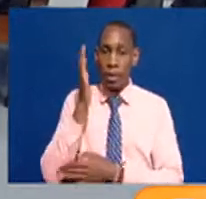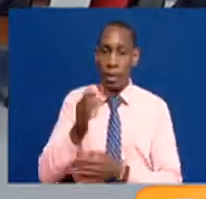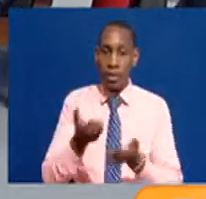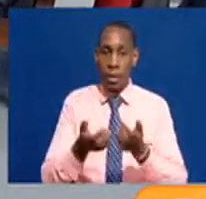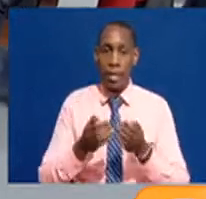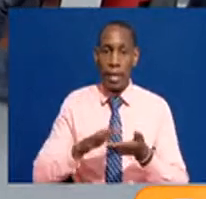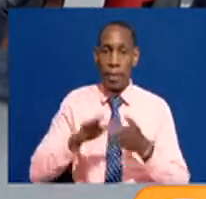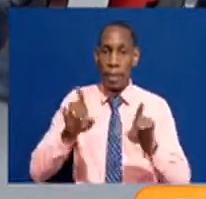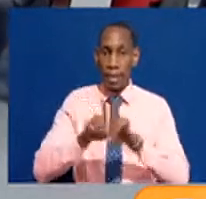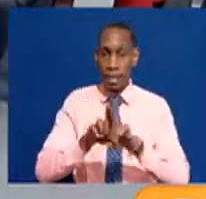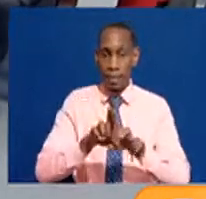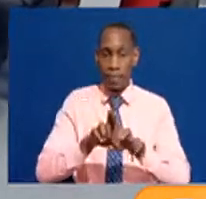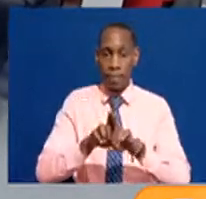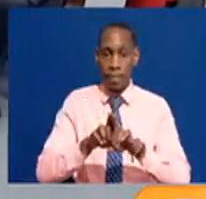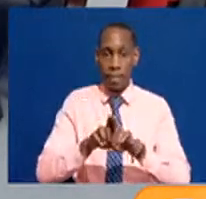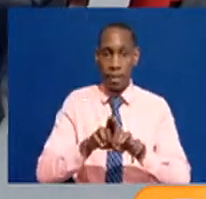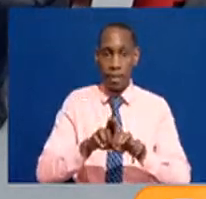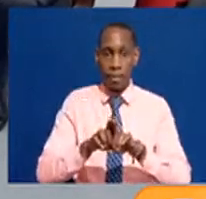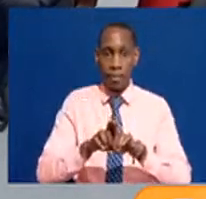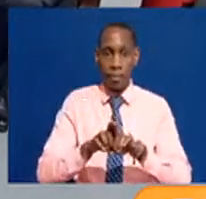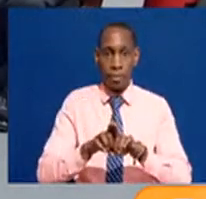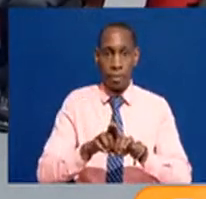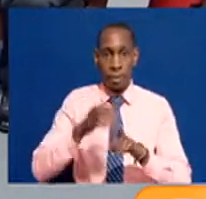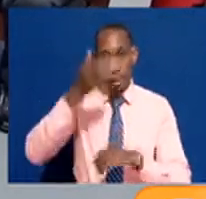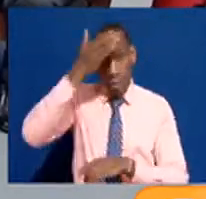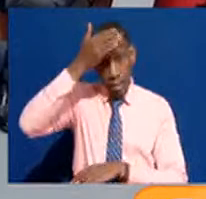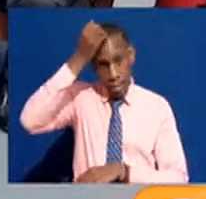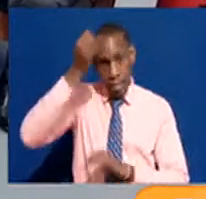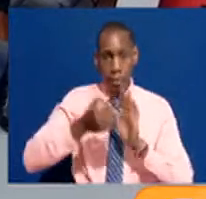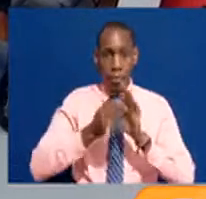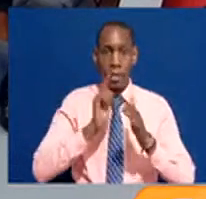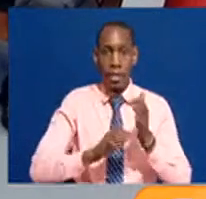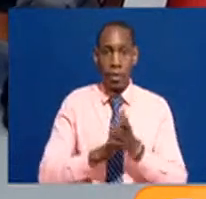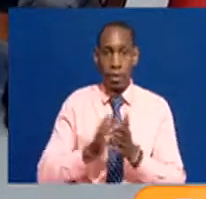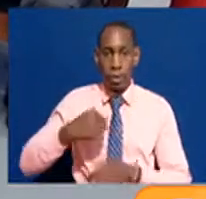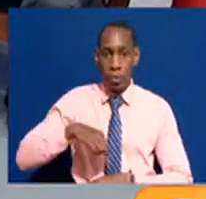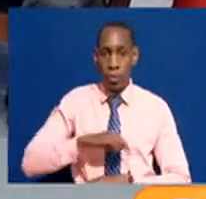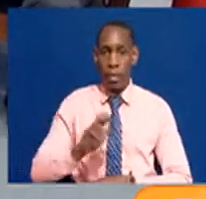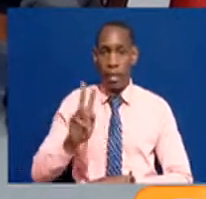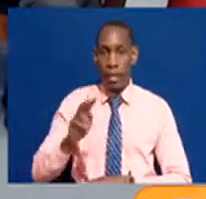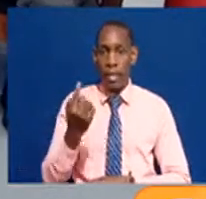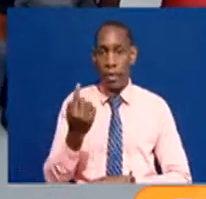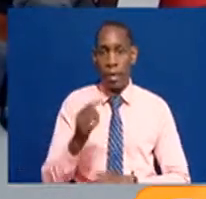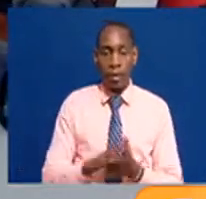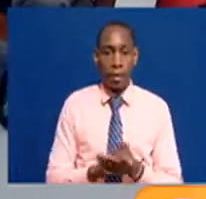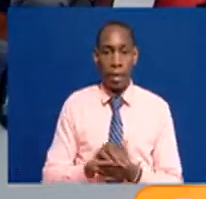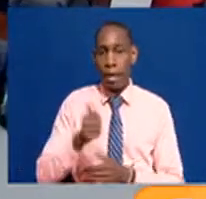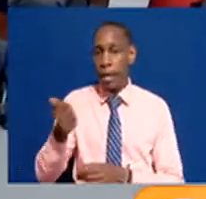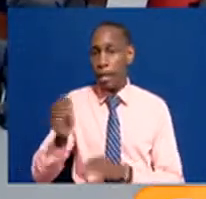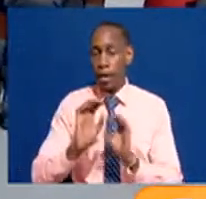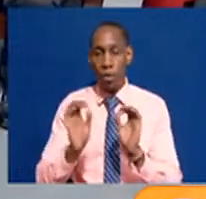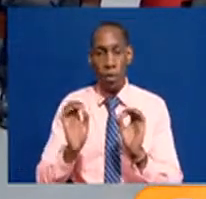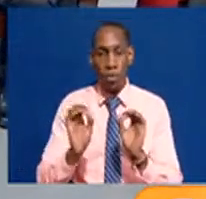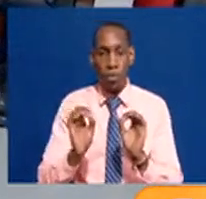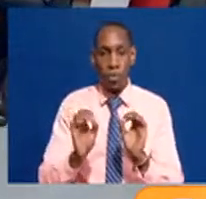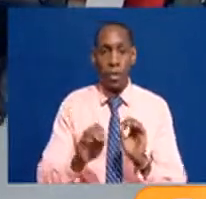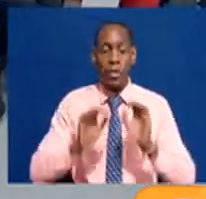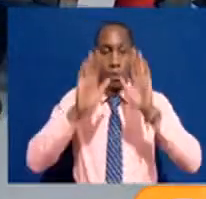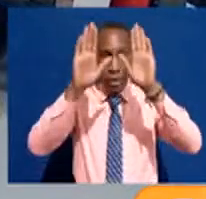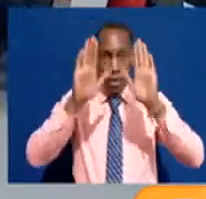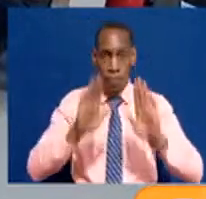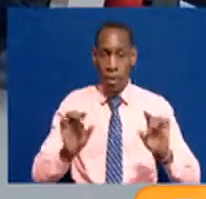more of this in our country, folks. Like Esther Passaris said, we are one Kenya. There's no other Kenya to go to. That's the bottom